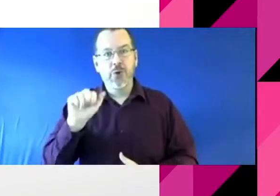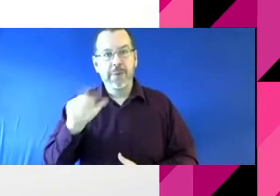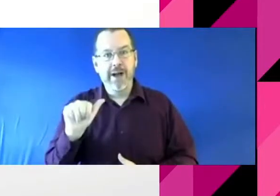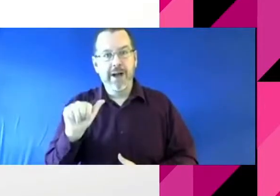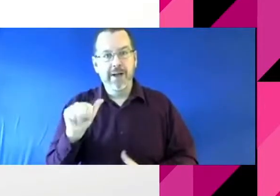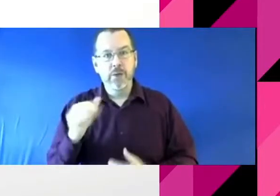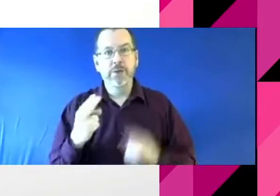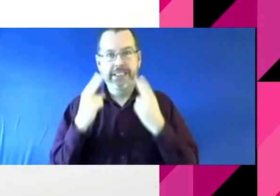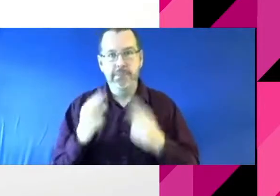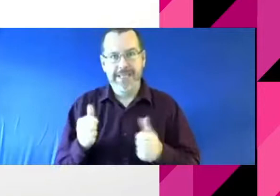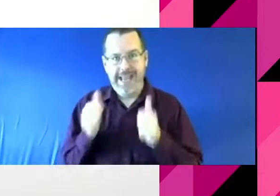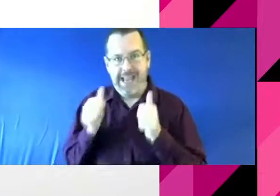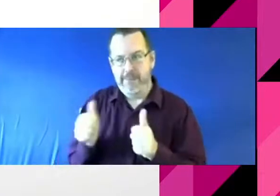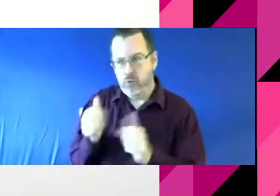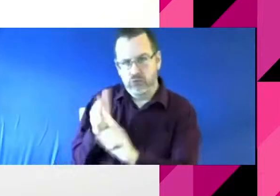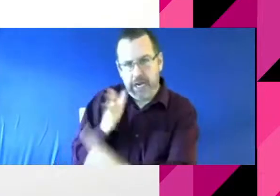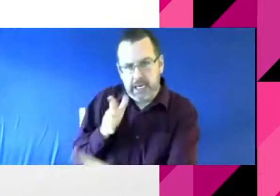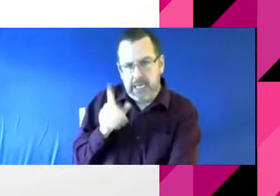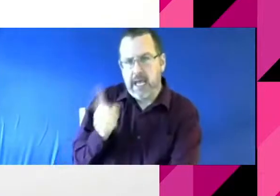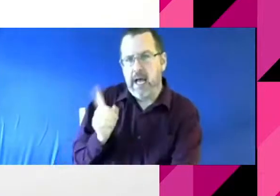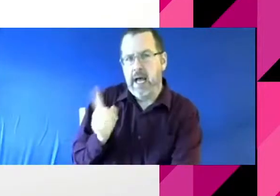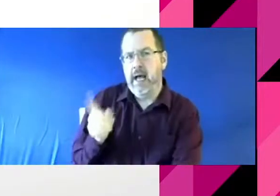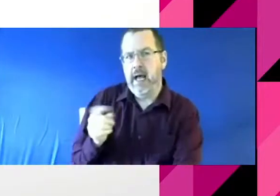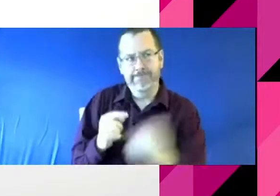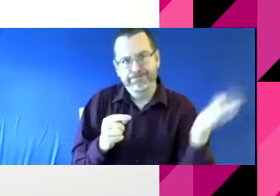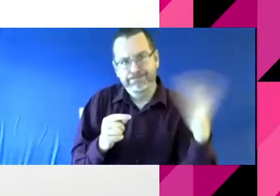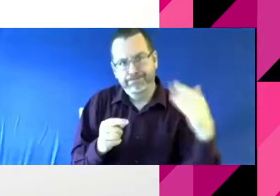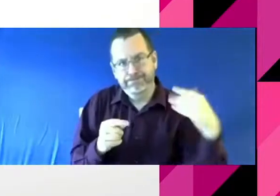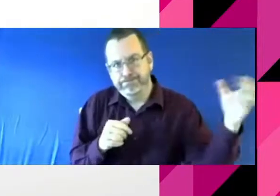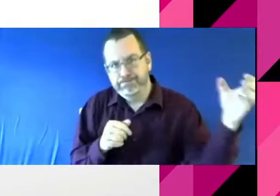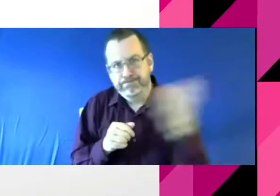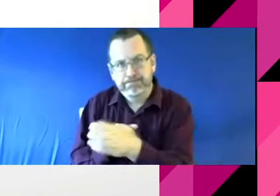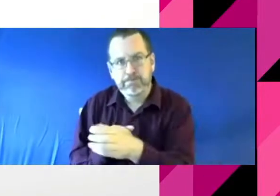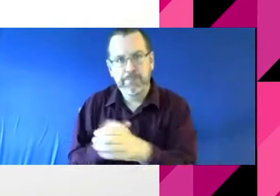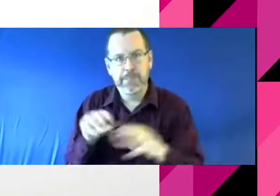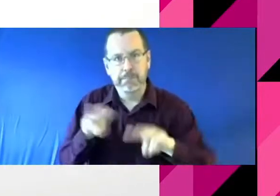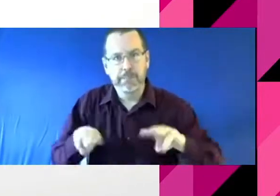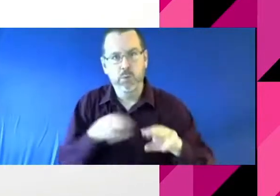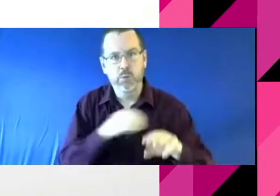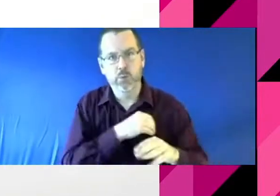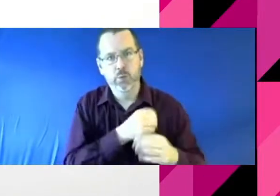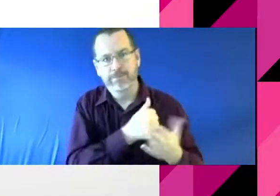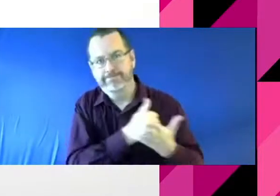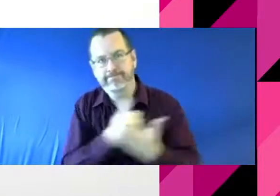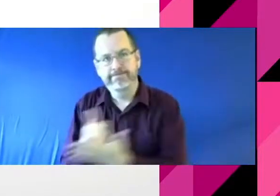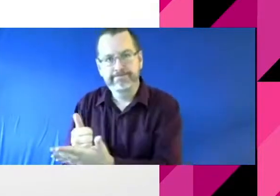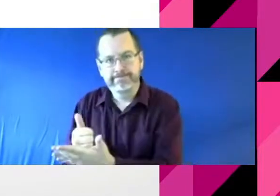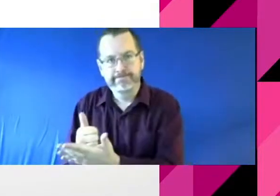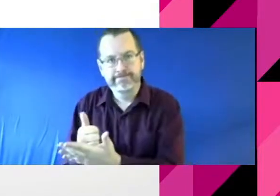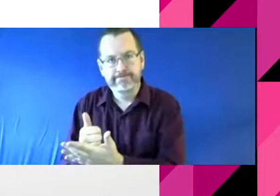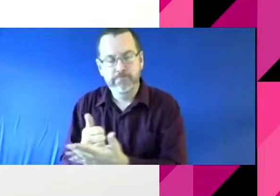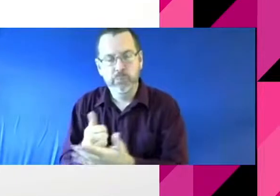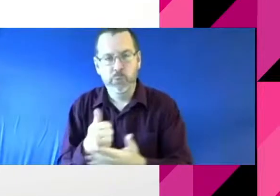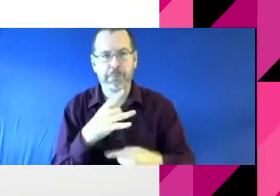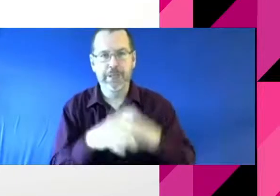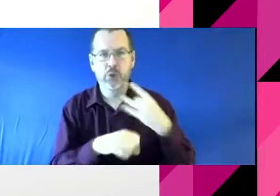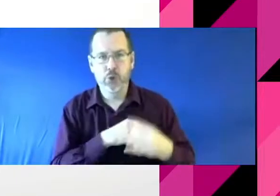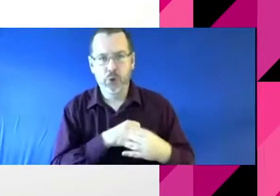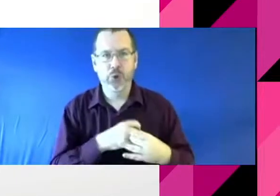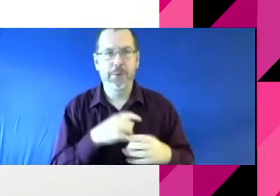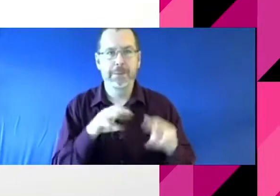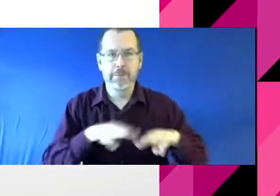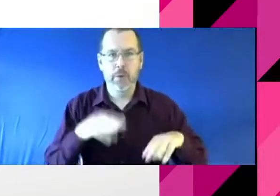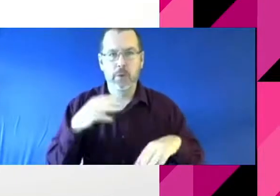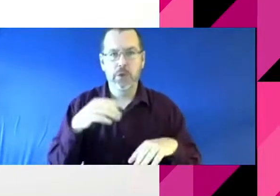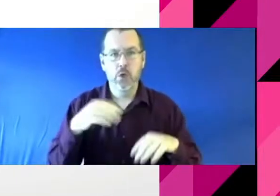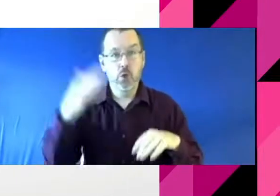in to assist. I think that's the key thing, to recognise, and for barristers to know what they don't know. That's great. Often a